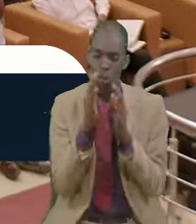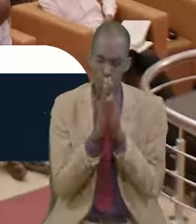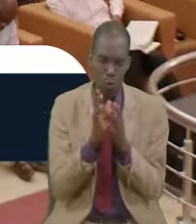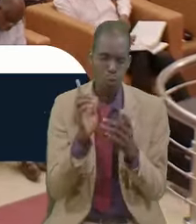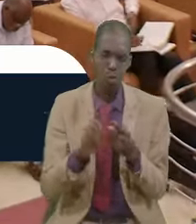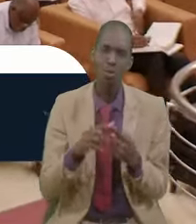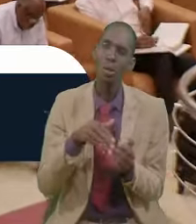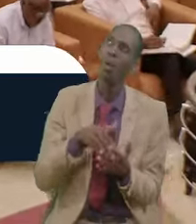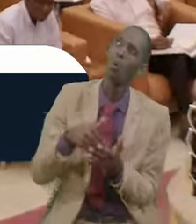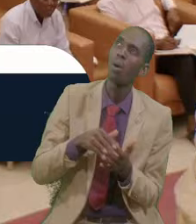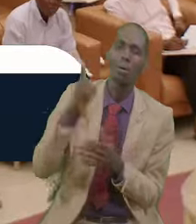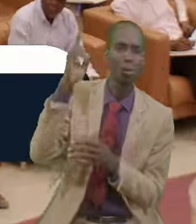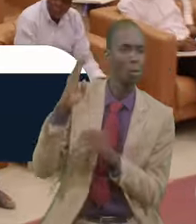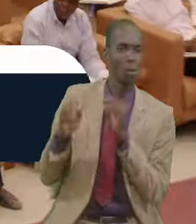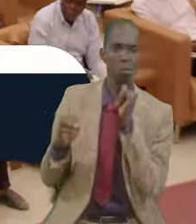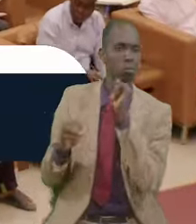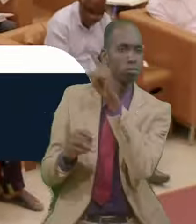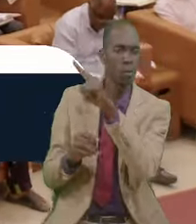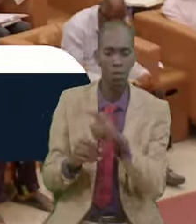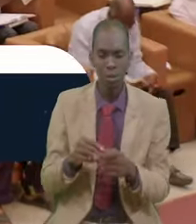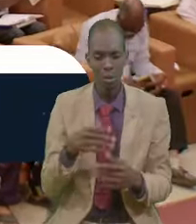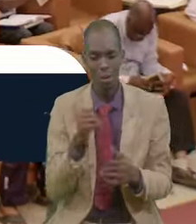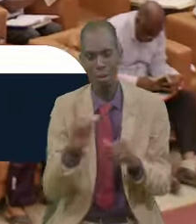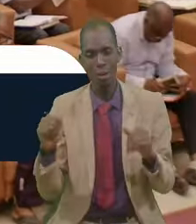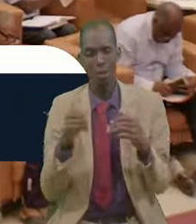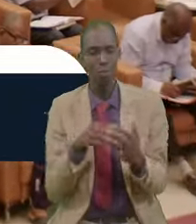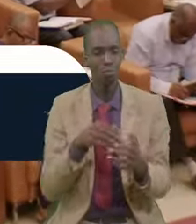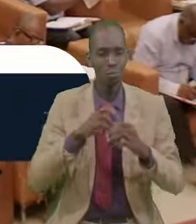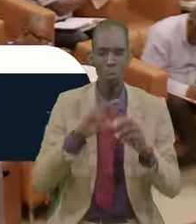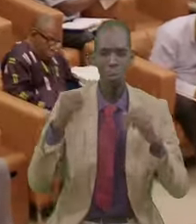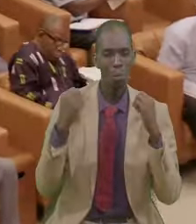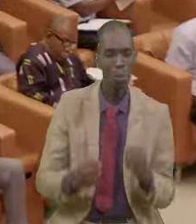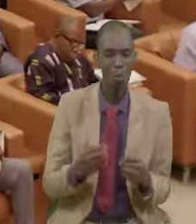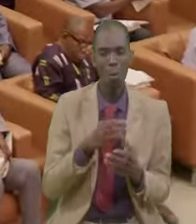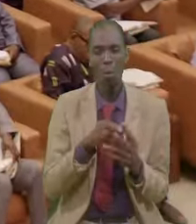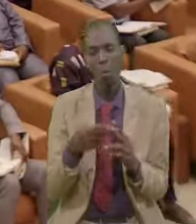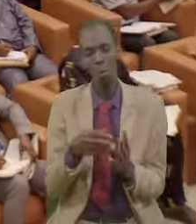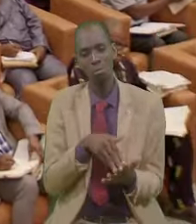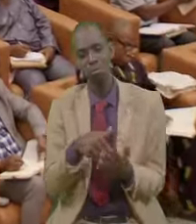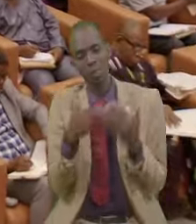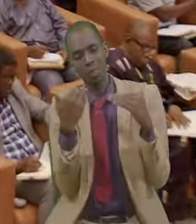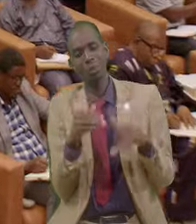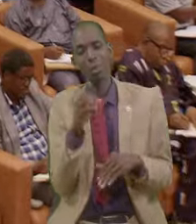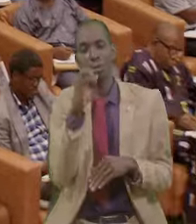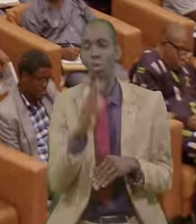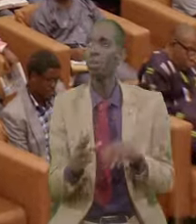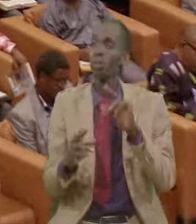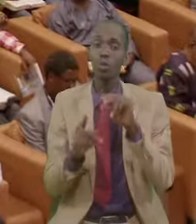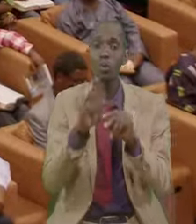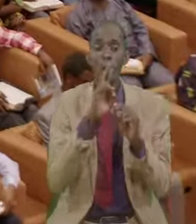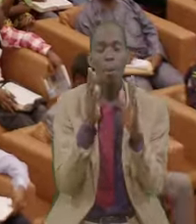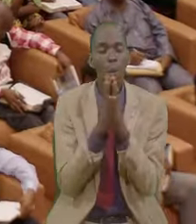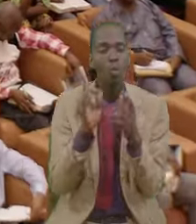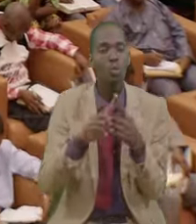a powerless God, a limited God. You're praying and making your supplication before the Almighty. He will answer